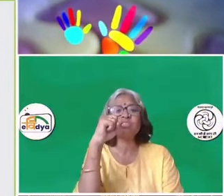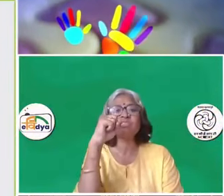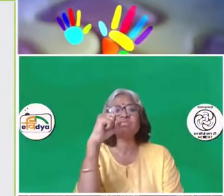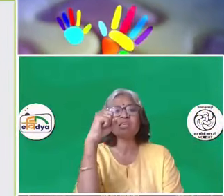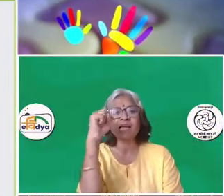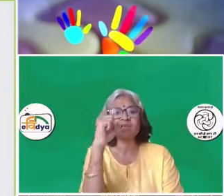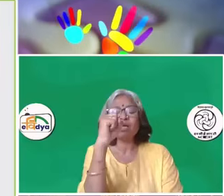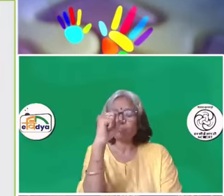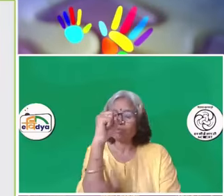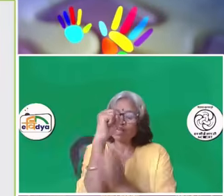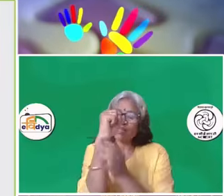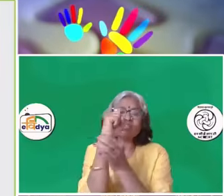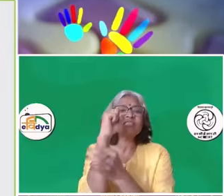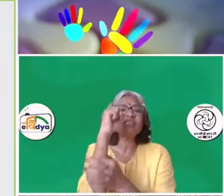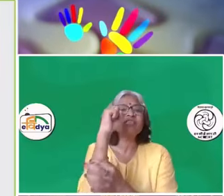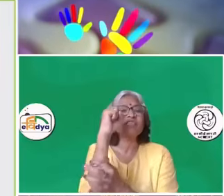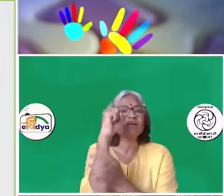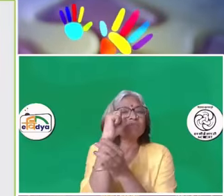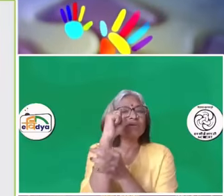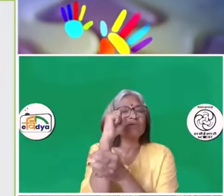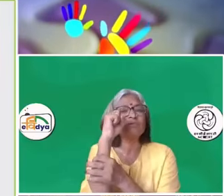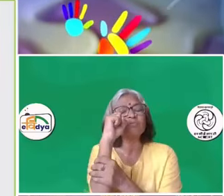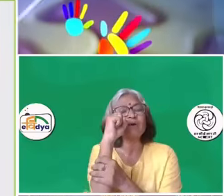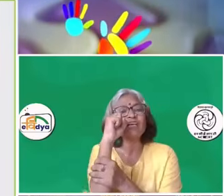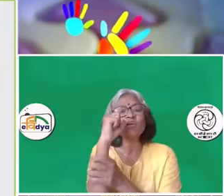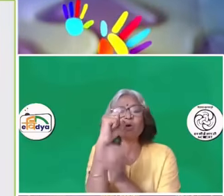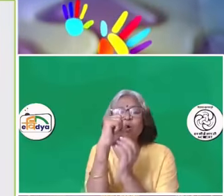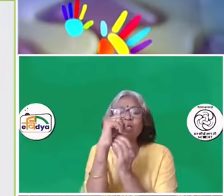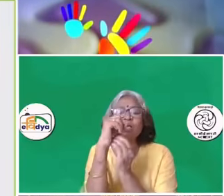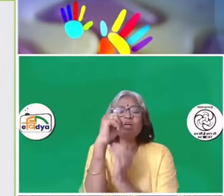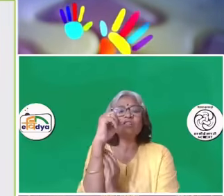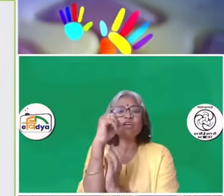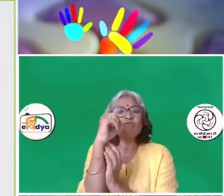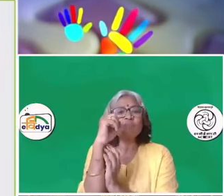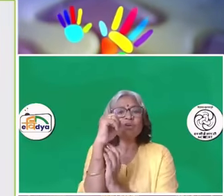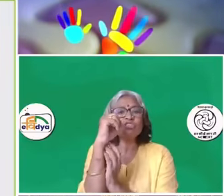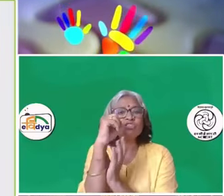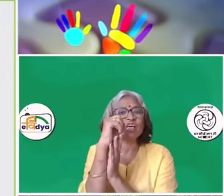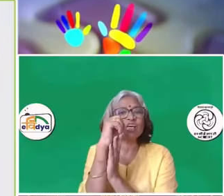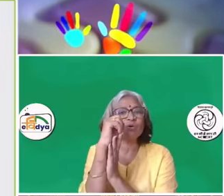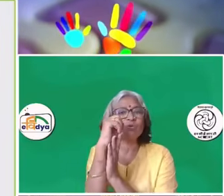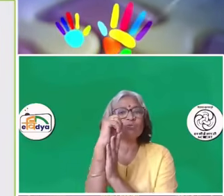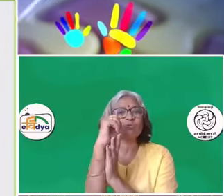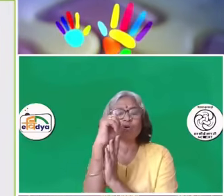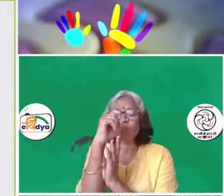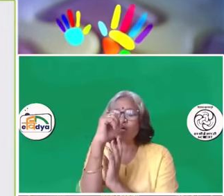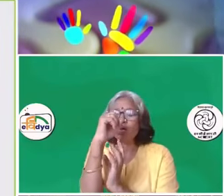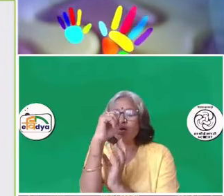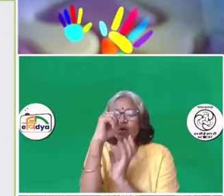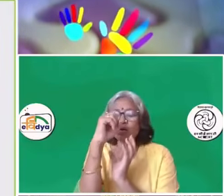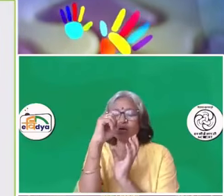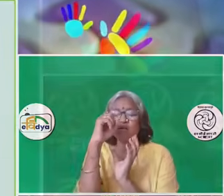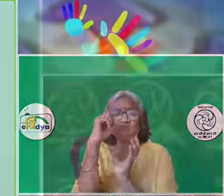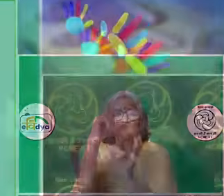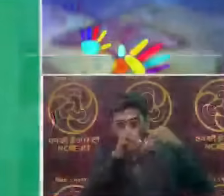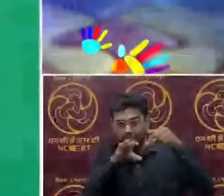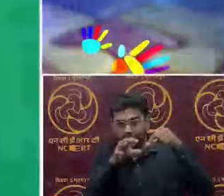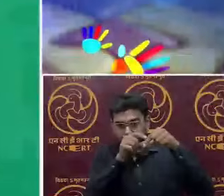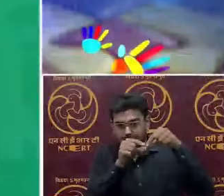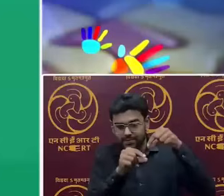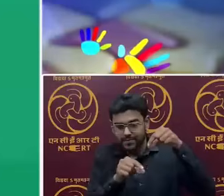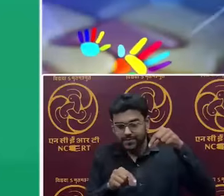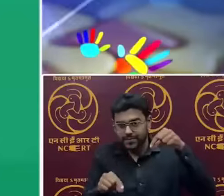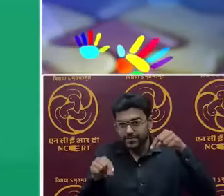show this as a brain, this is the stem, the spinal cord, the information that goes from